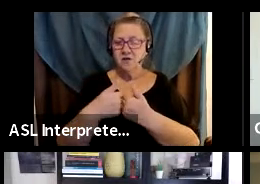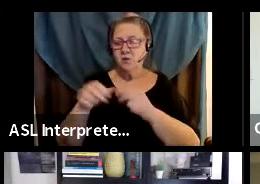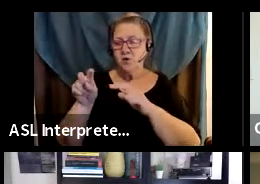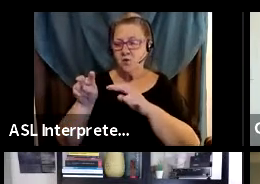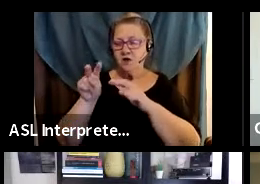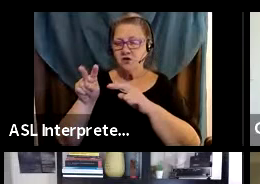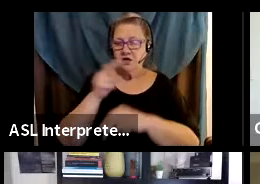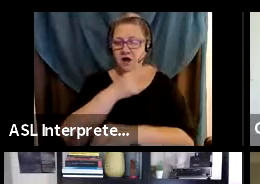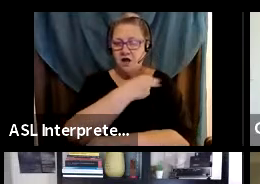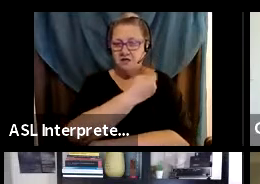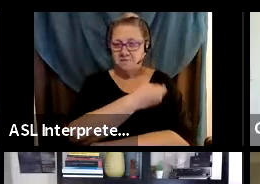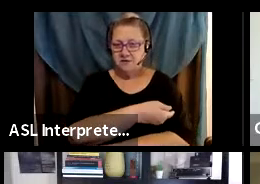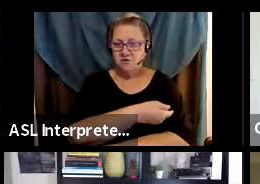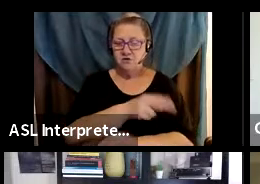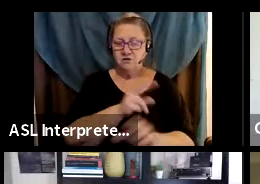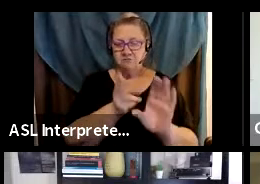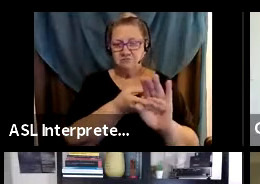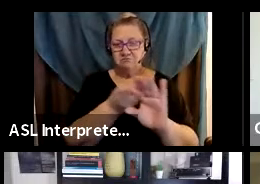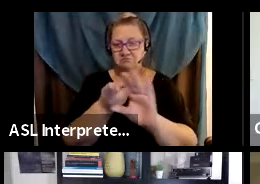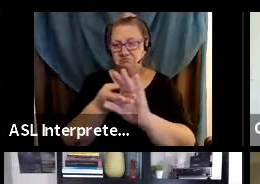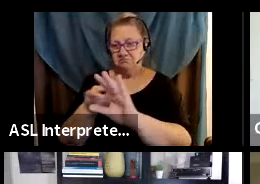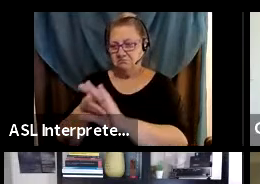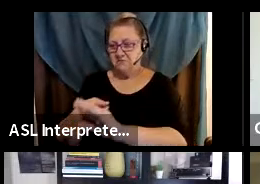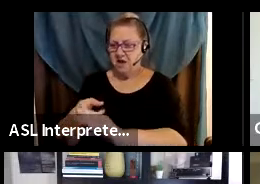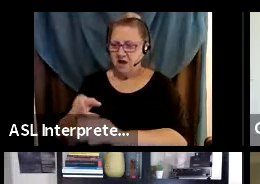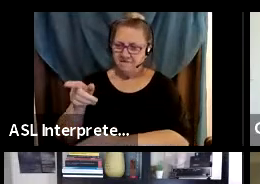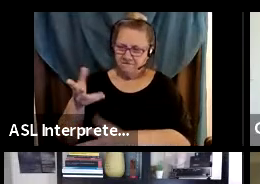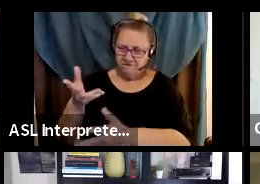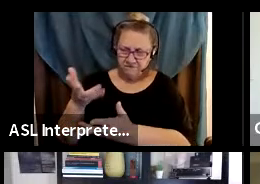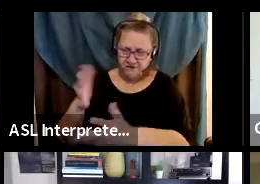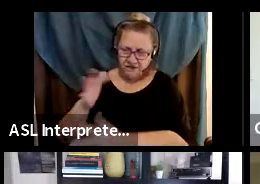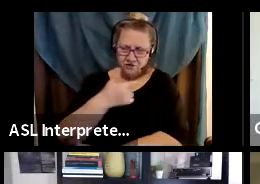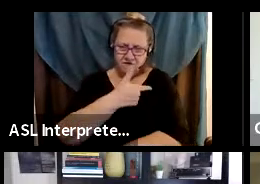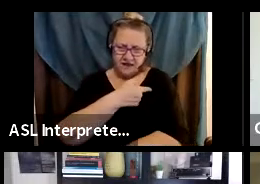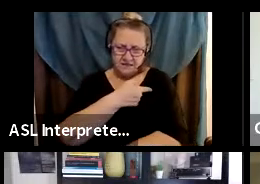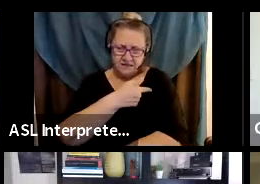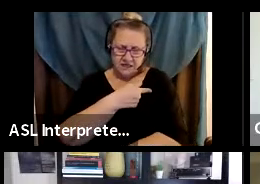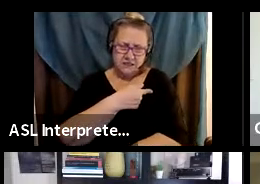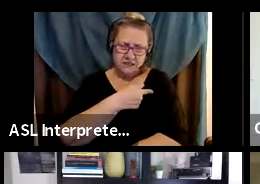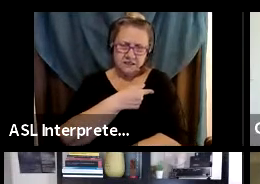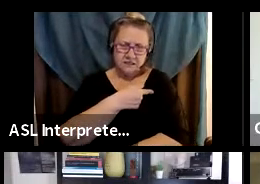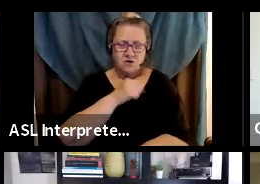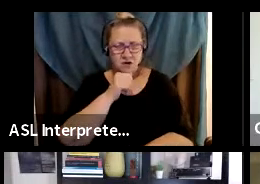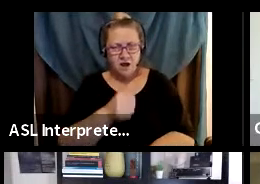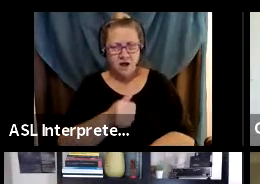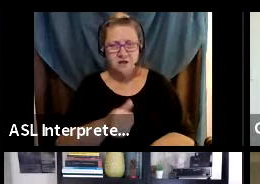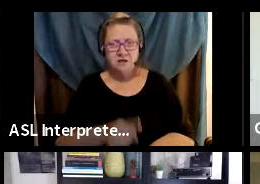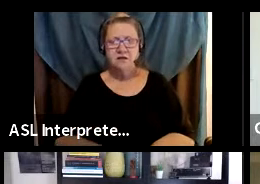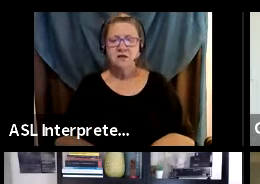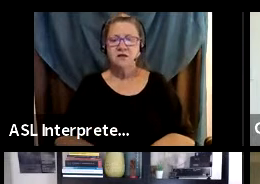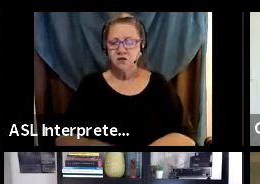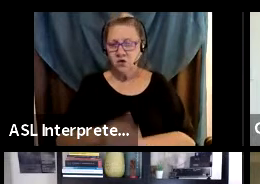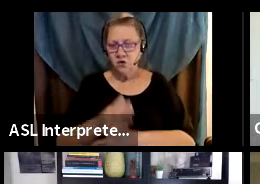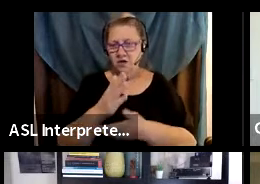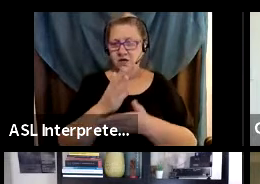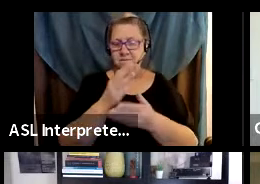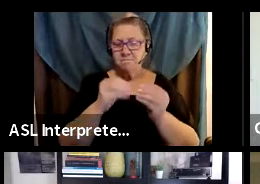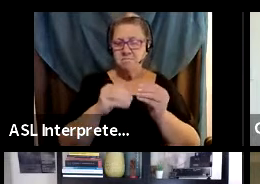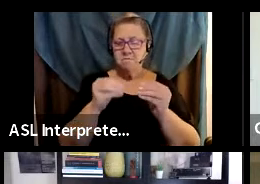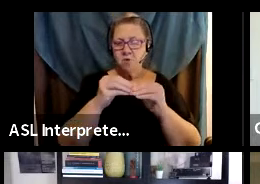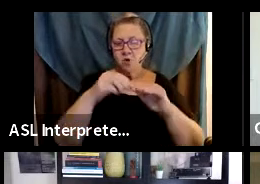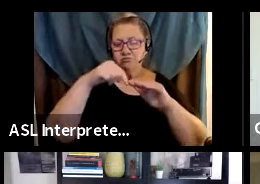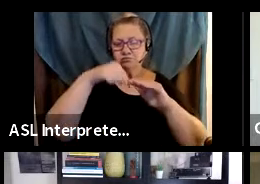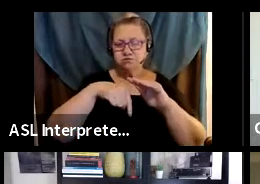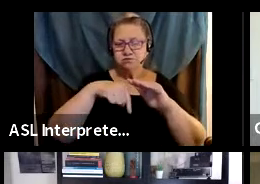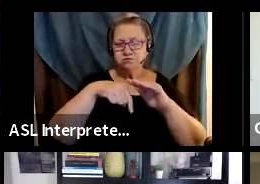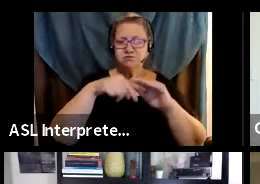monitoring of people who are hospitalized, have they been vaccinated or not? And so there's some data system integration that needs to happen to do that as